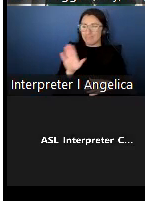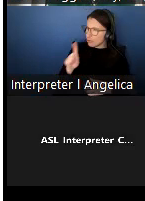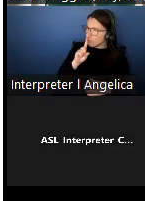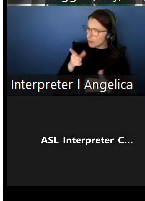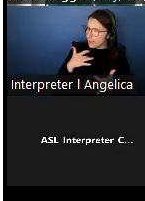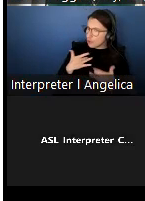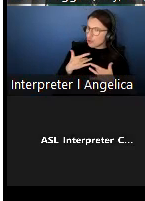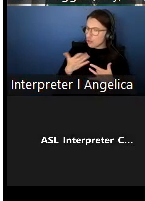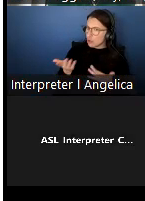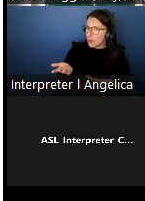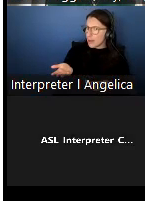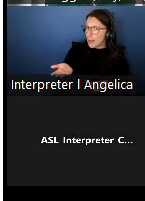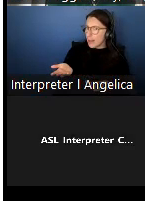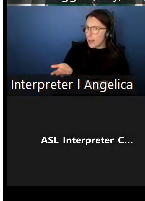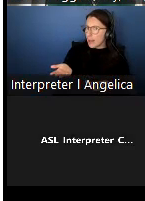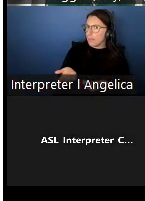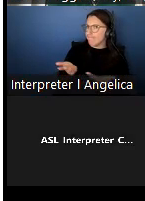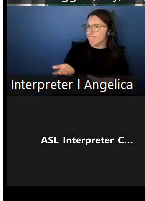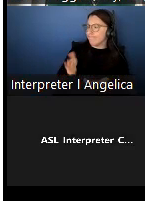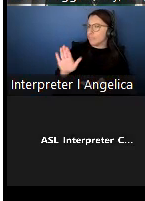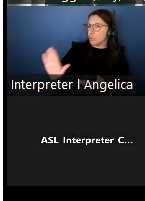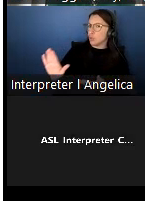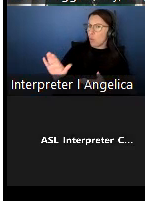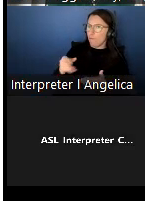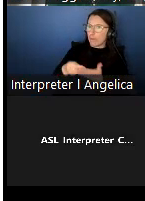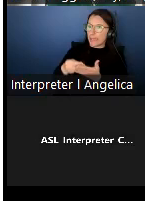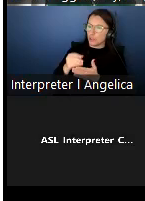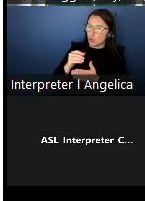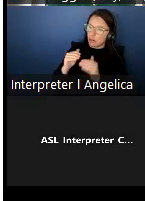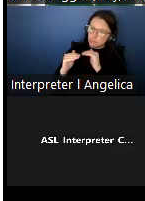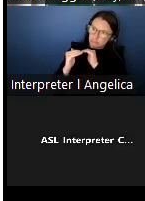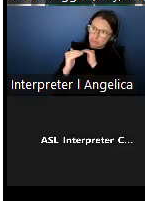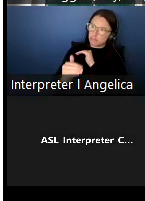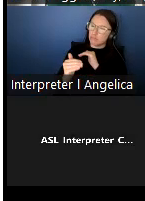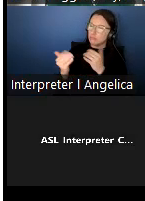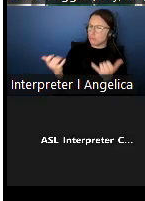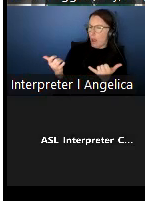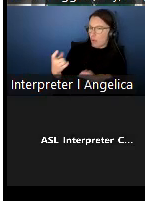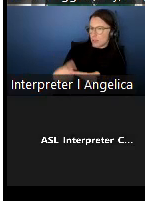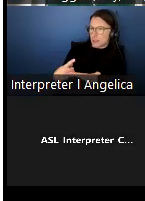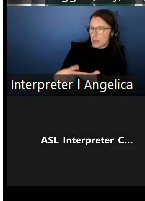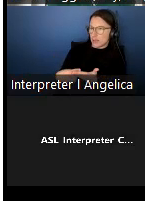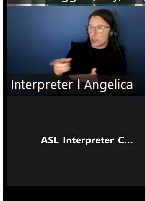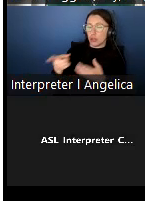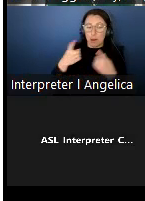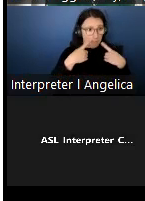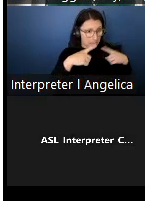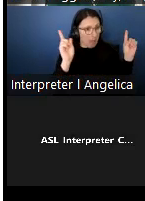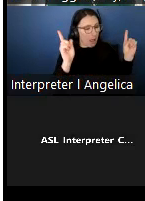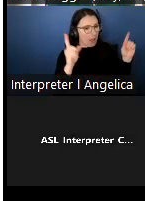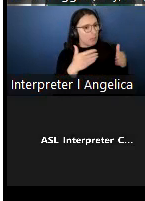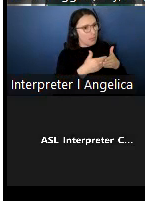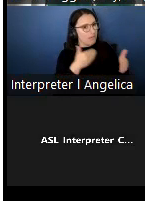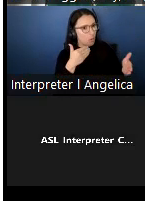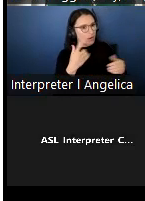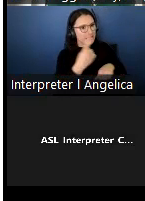concerned about your financial stability. Let's talk about that. And she finally said, well, the day